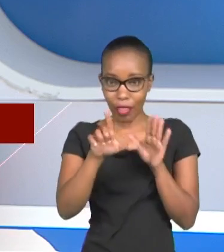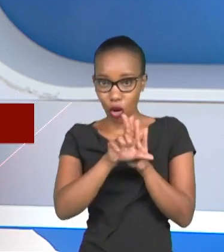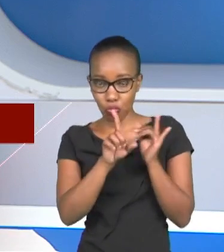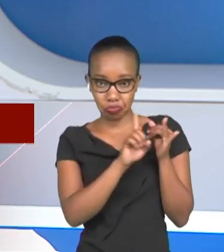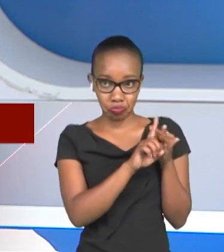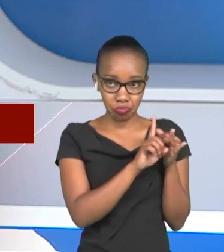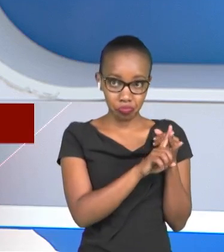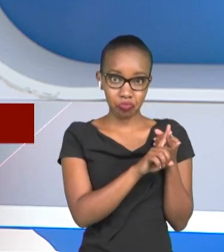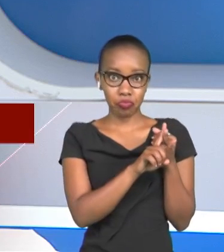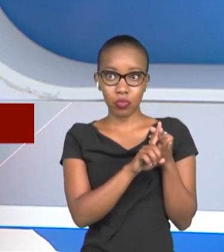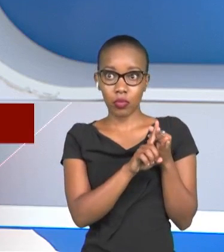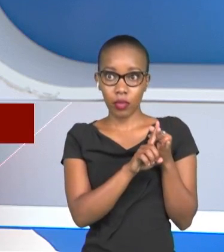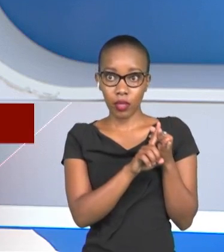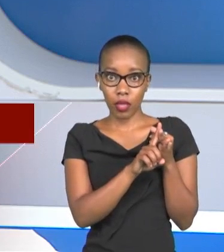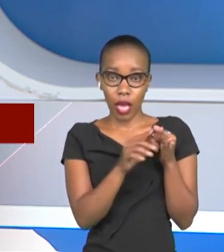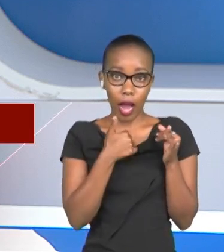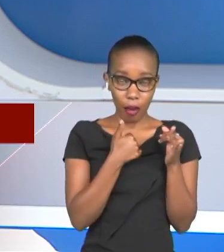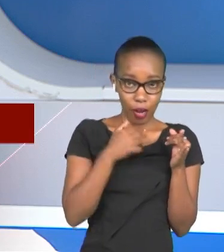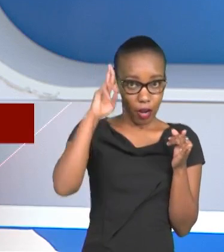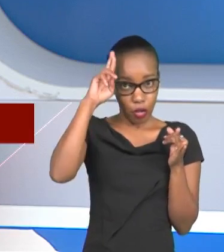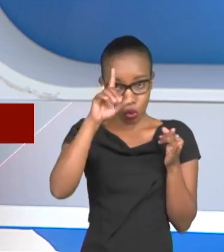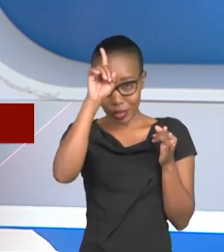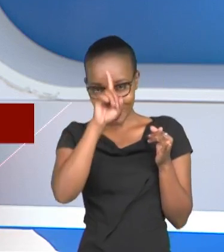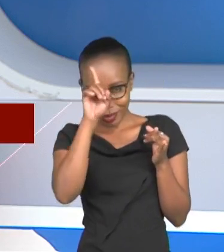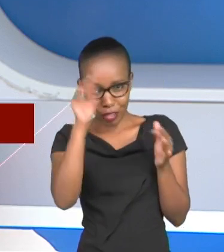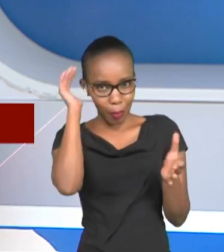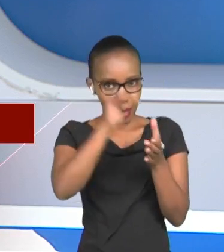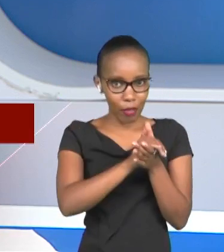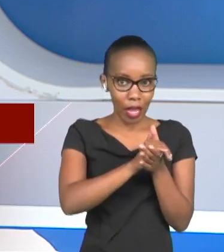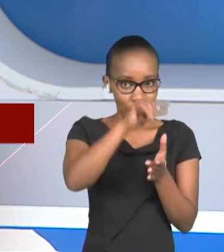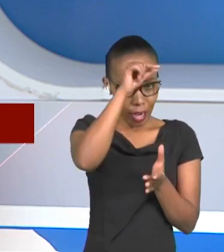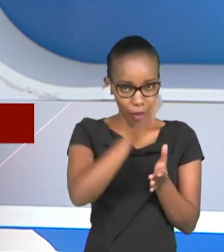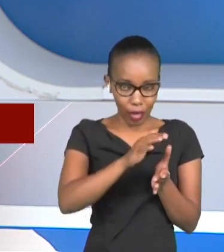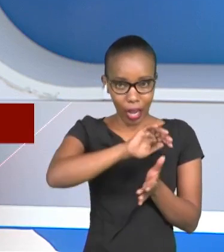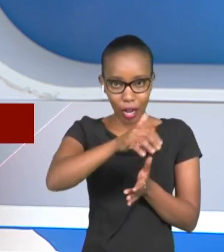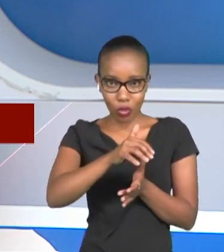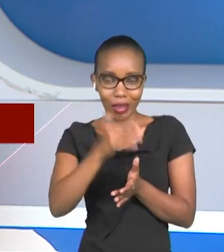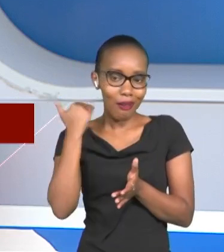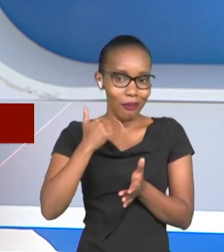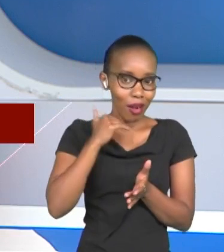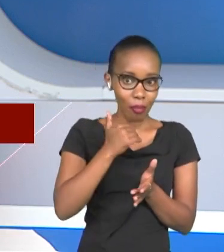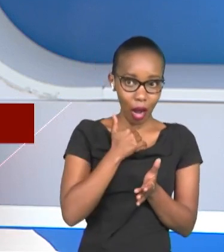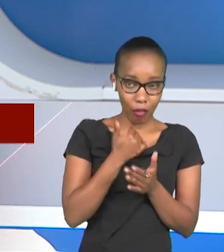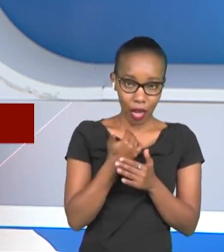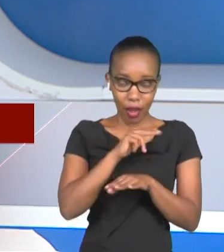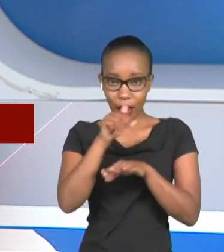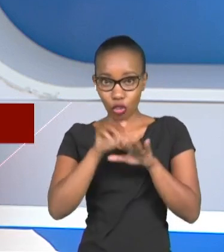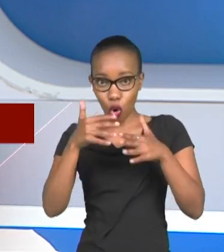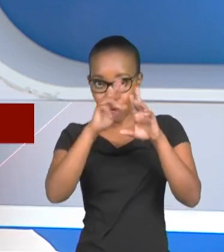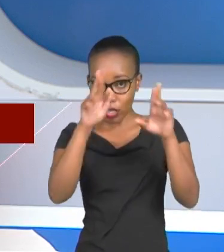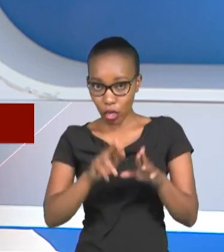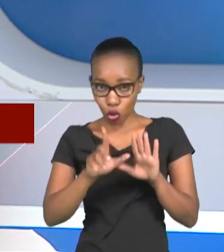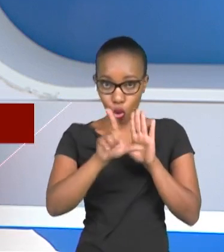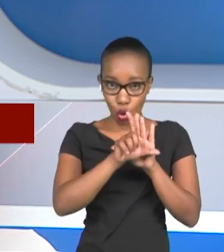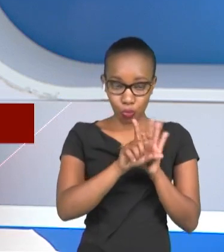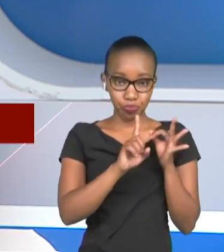B. Where there are serious reasons for believing that the county governor has committed a crime under national or international law.